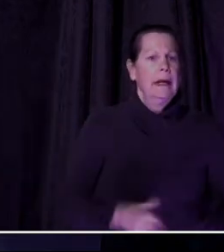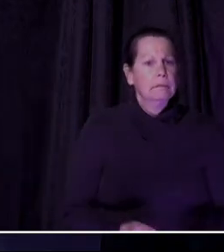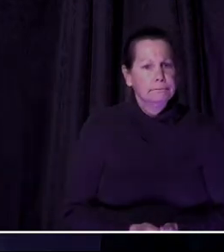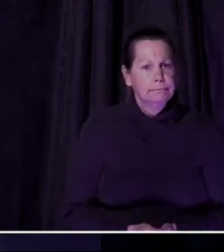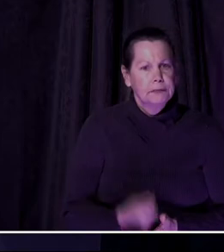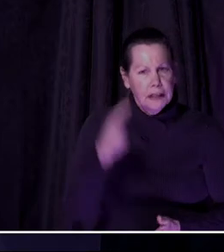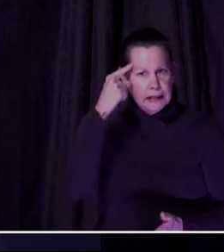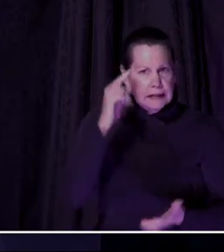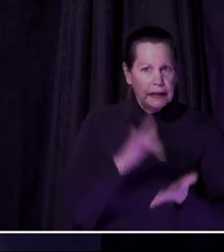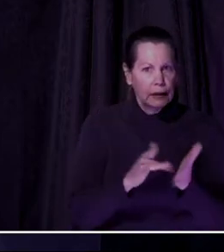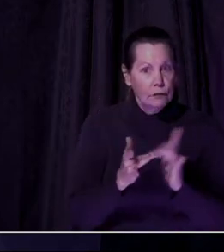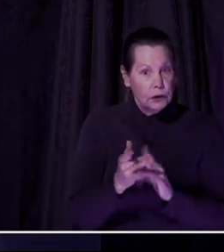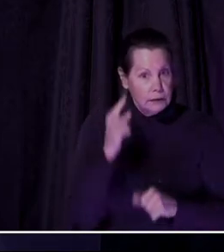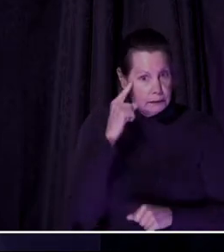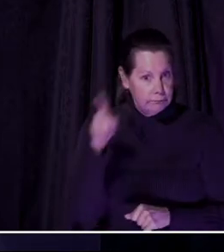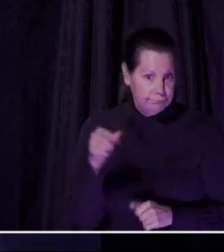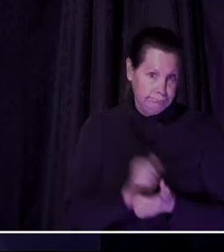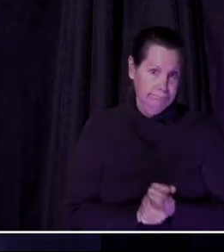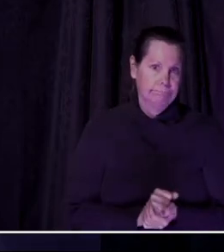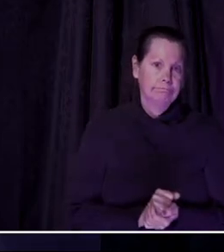He's speaking of Jesus.